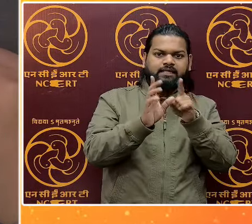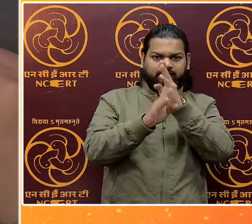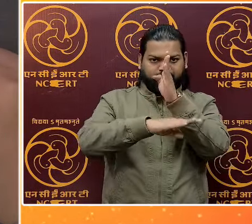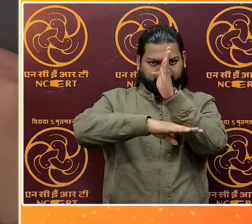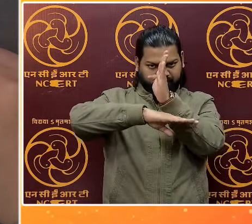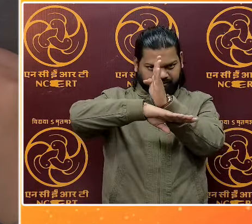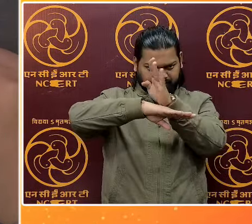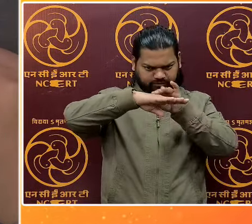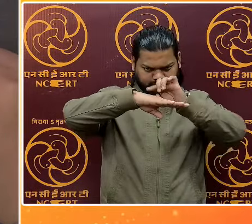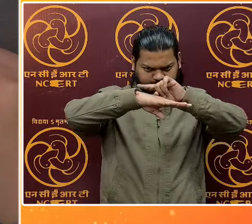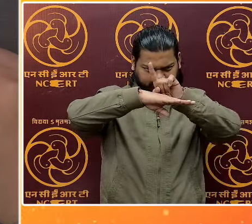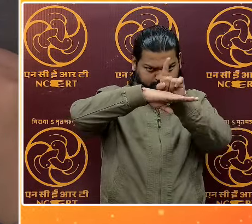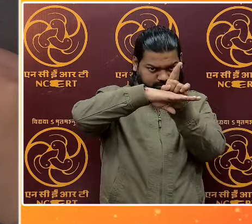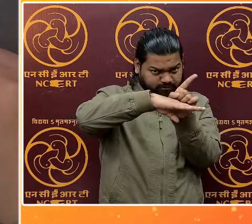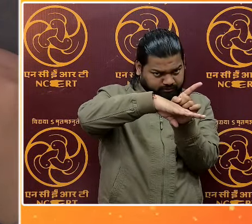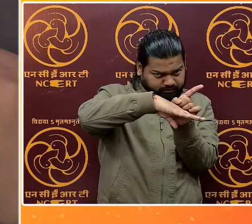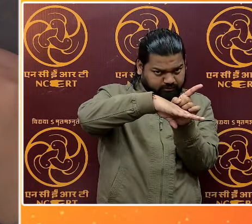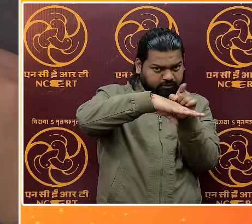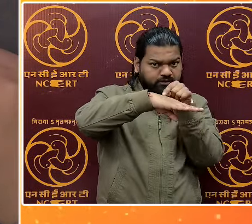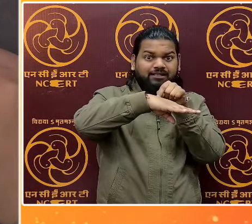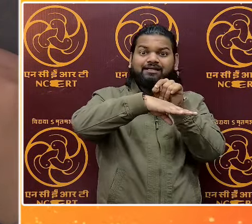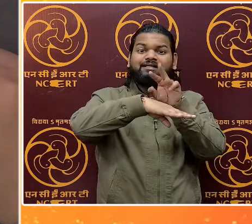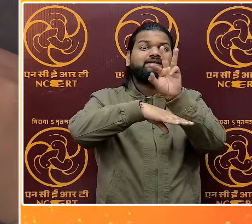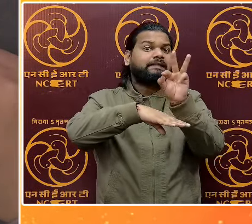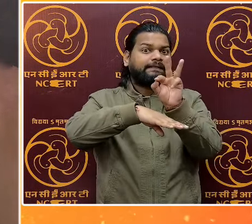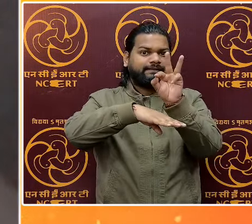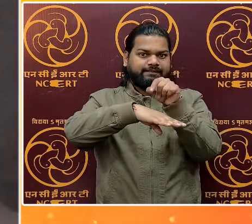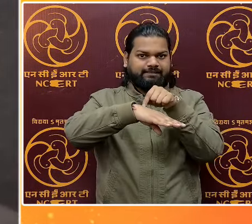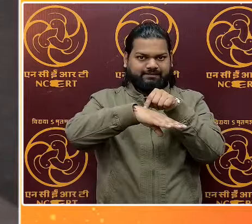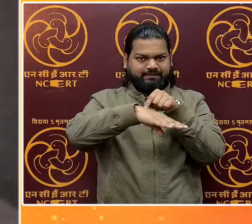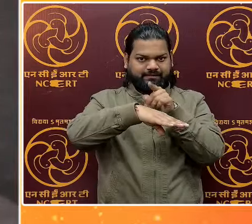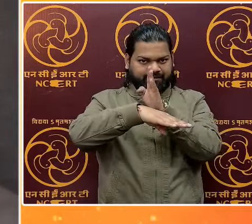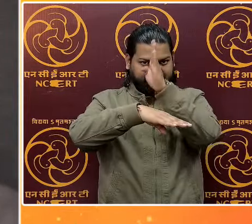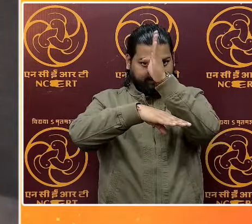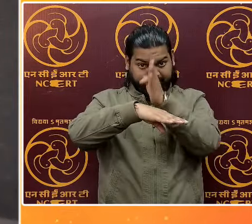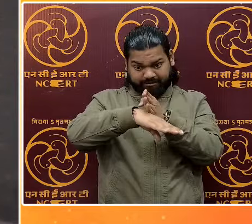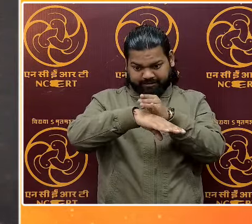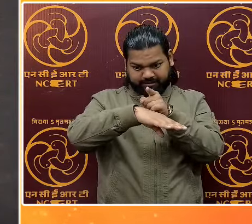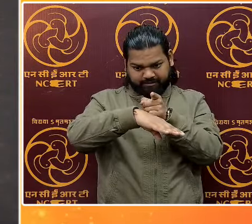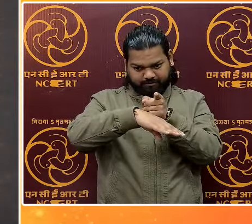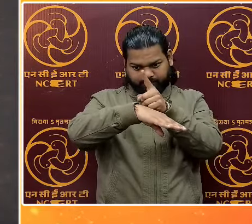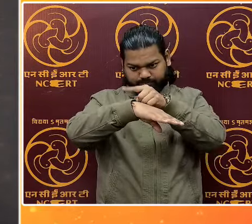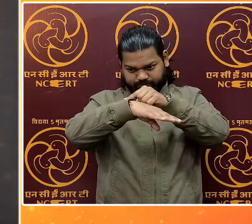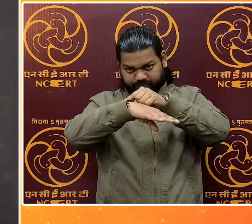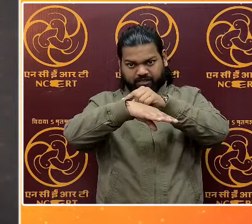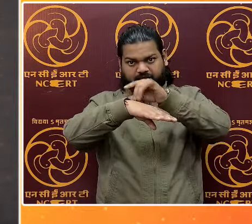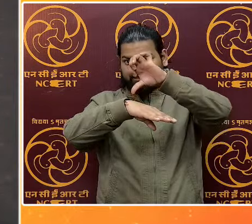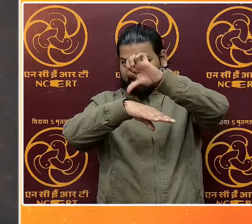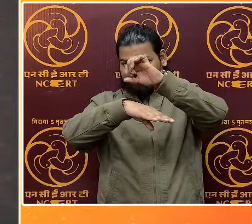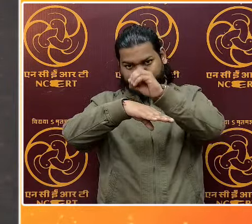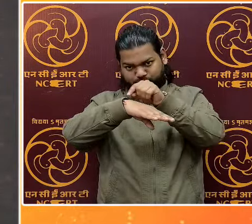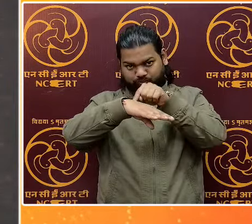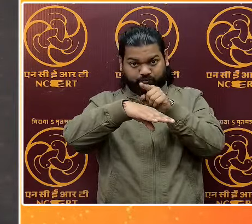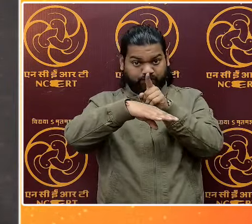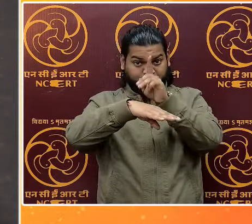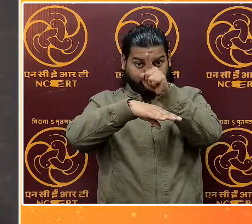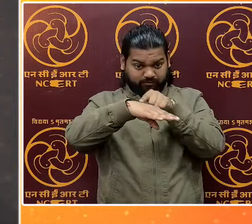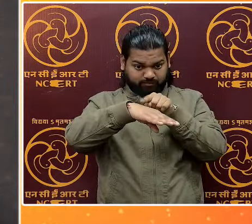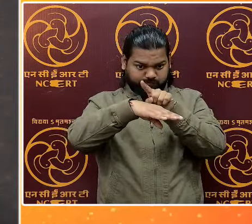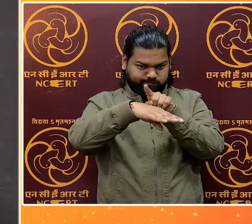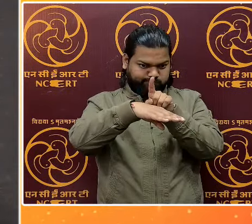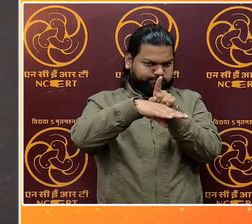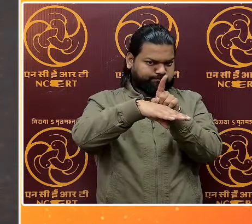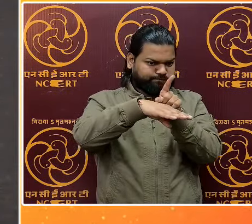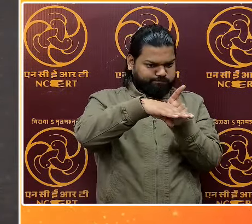Angle BOC is 30 degrees, right? So this is 90, this is 30. So it's